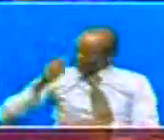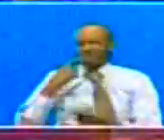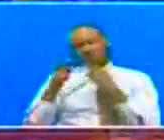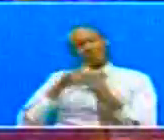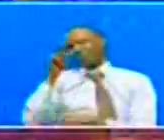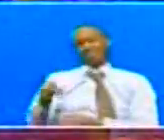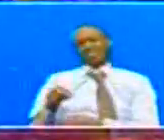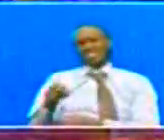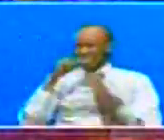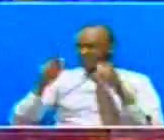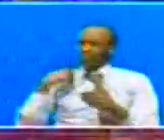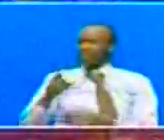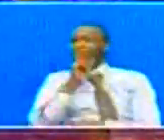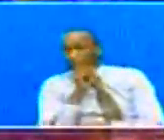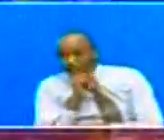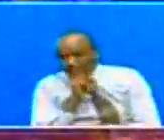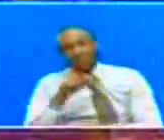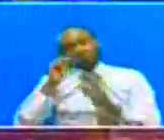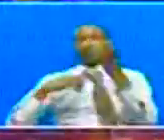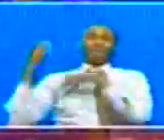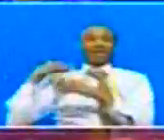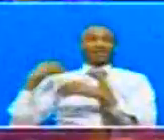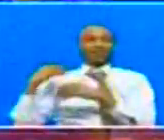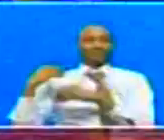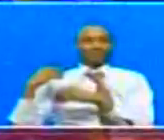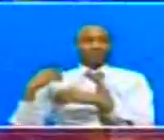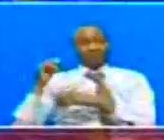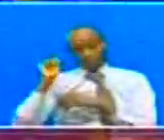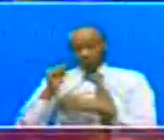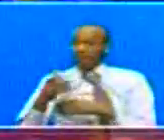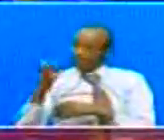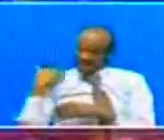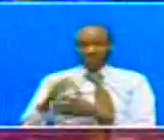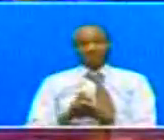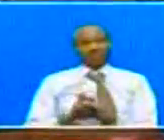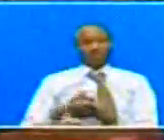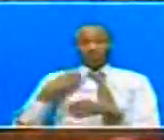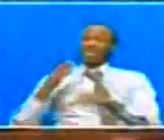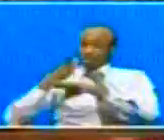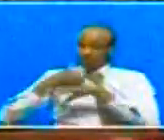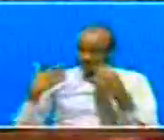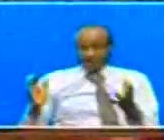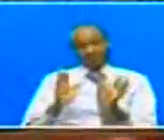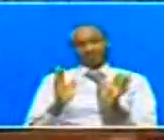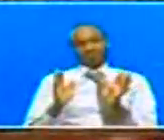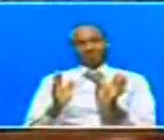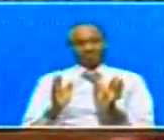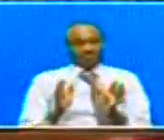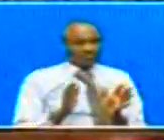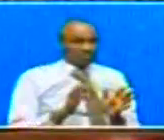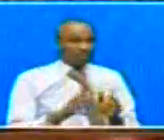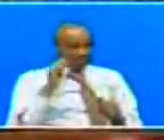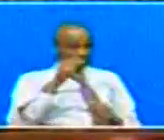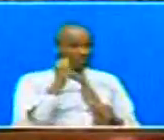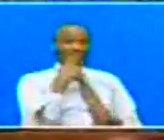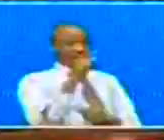if we don't, we're going to slide back to where we were. We will not cross that Rubicon you keep talking about. We've crossed that Rubicon. Am I allowed to send the president a